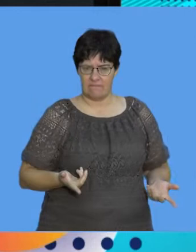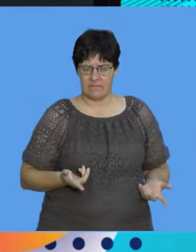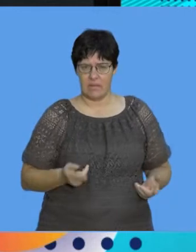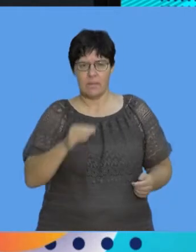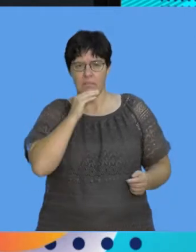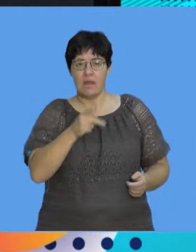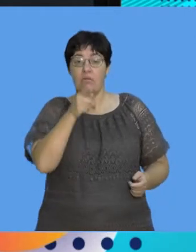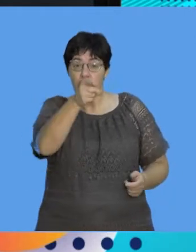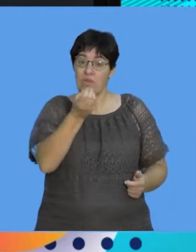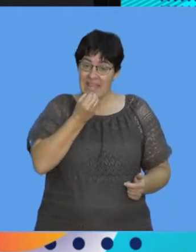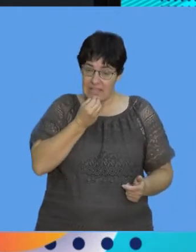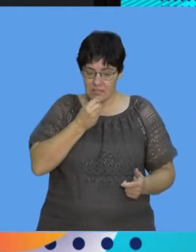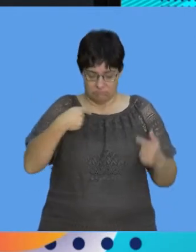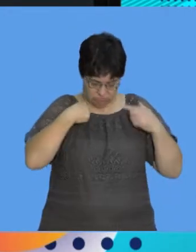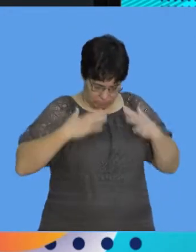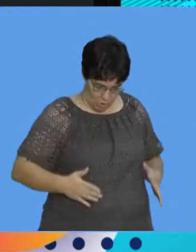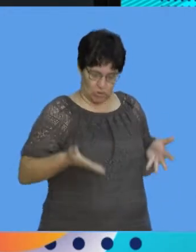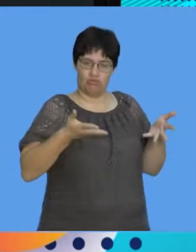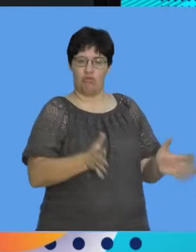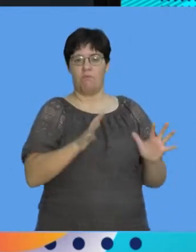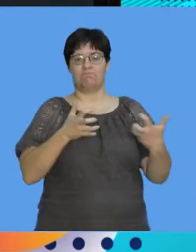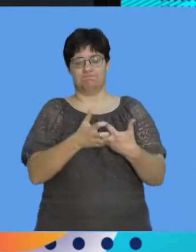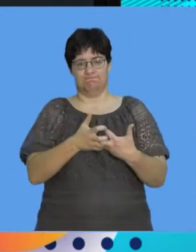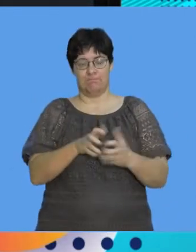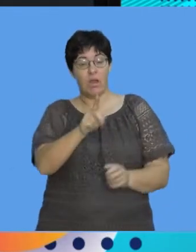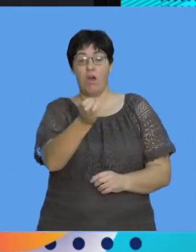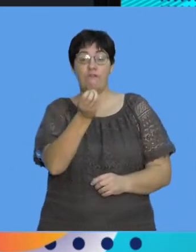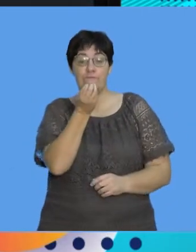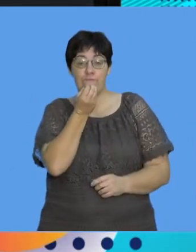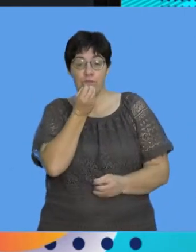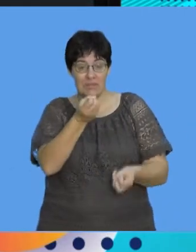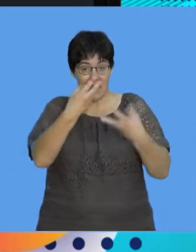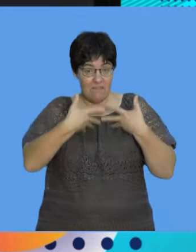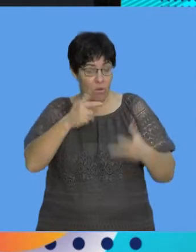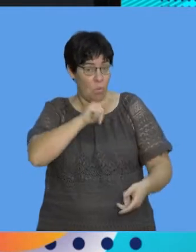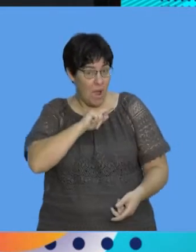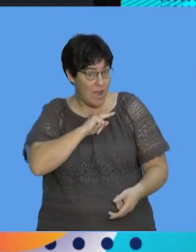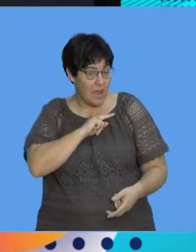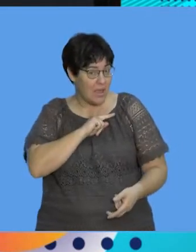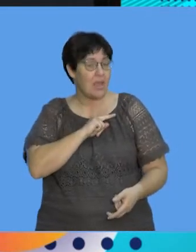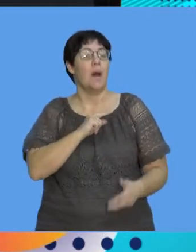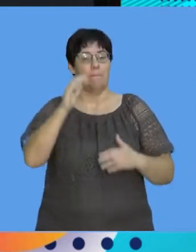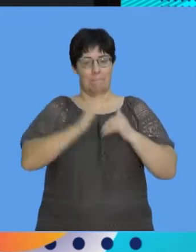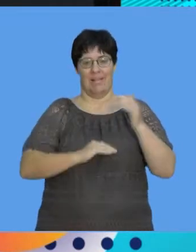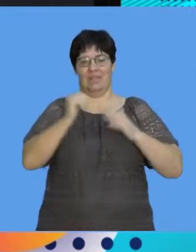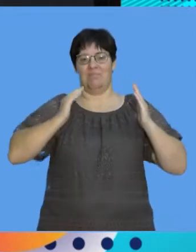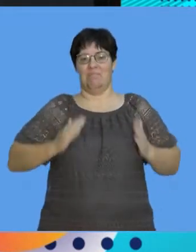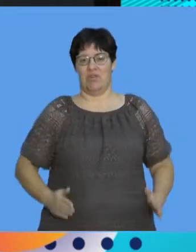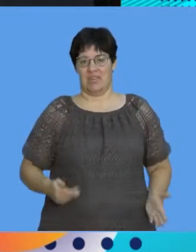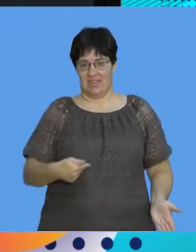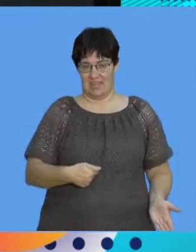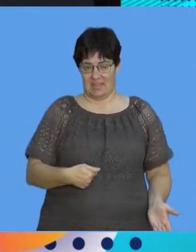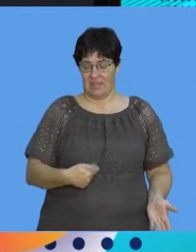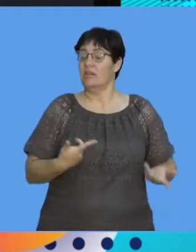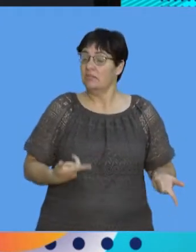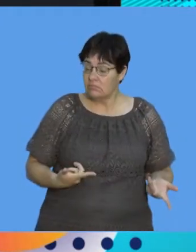boils down to you are what you eat. Okay? We need to eat food so that we can build our bodies, and we need